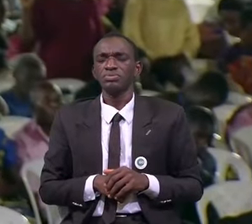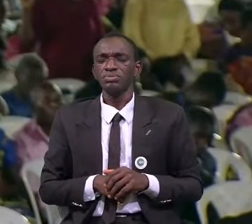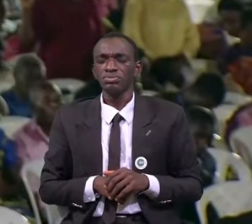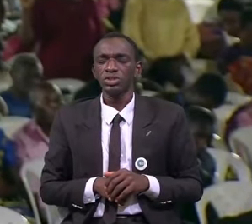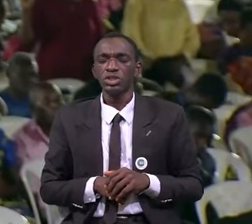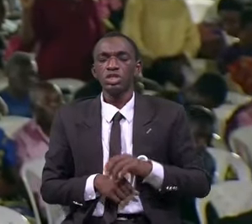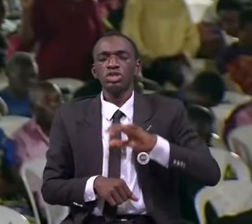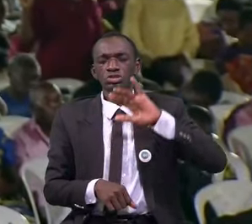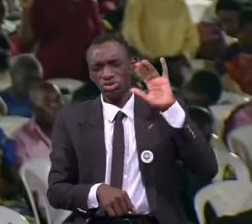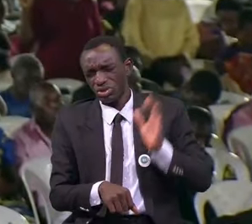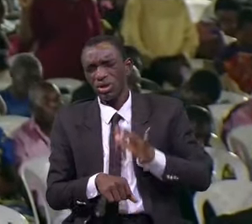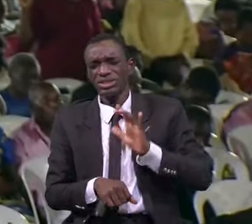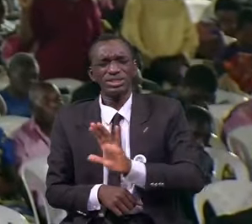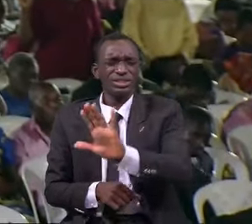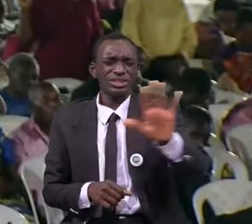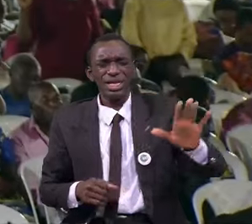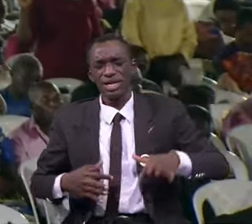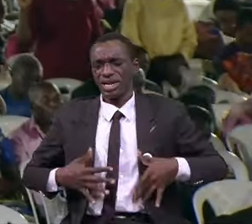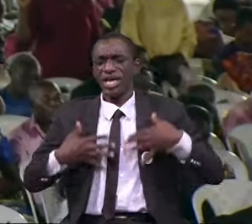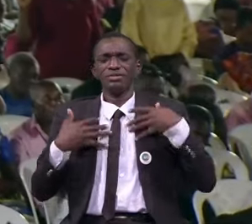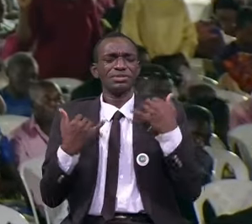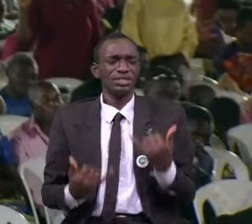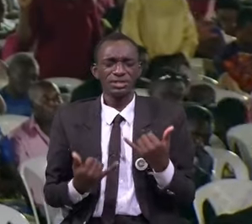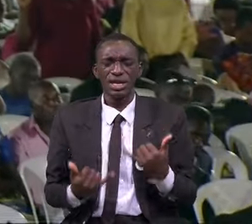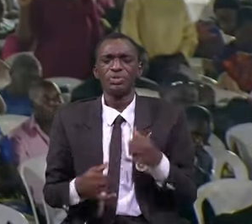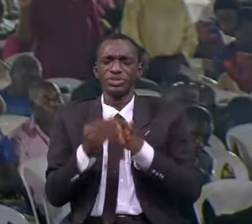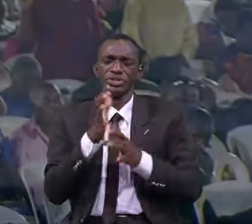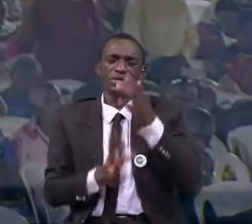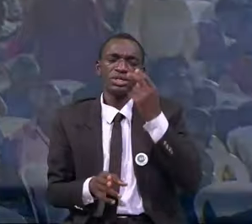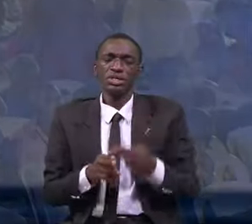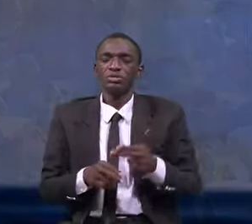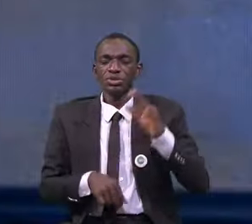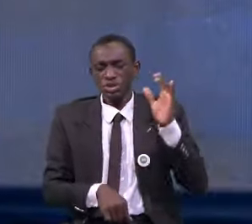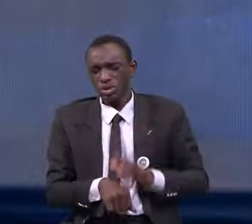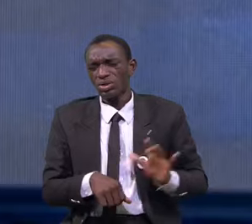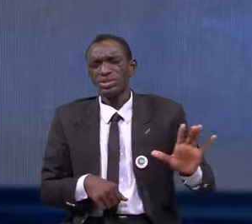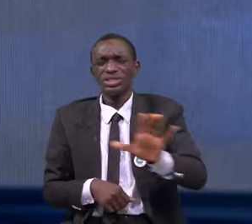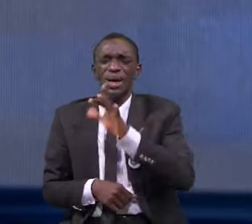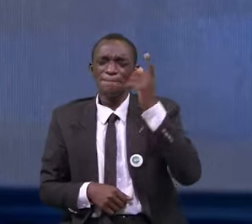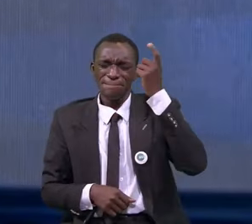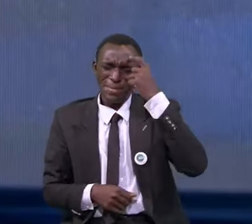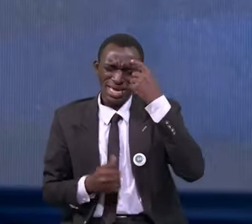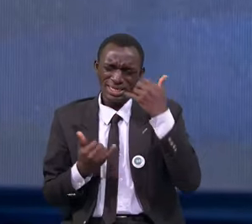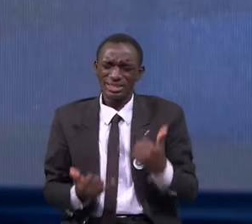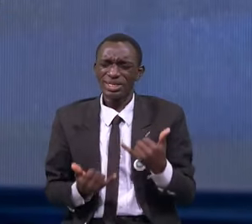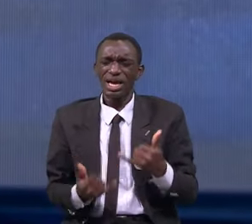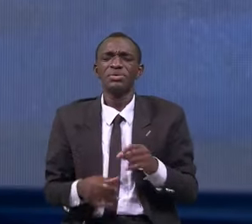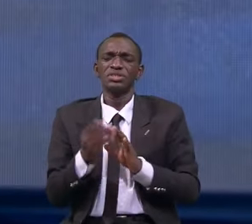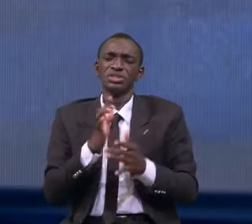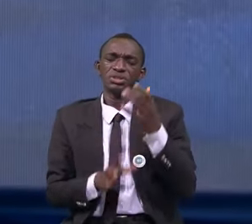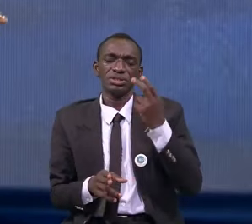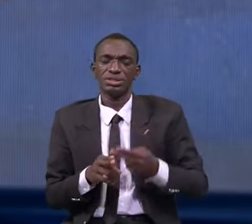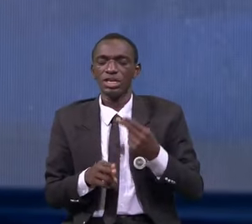Touch their hearts right now. Touch their mind right now. Touch